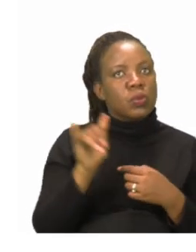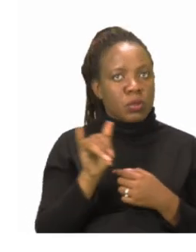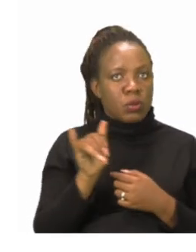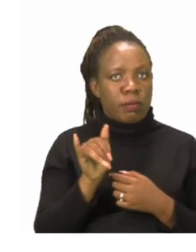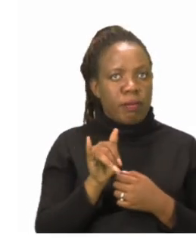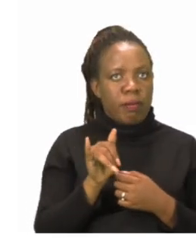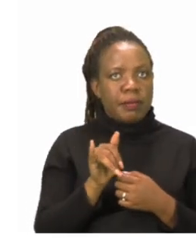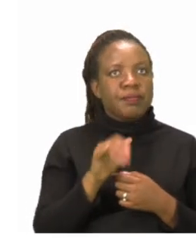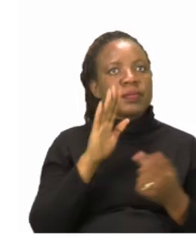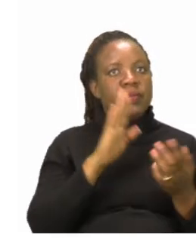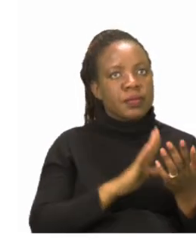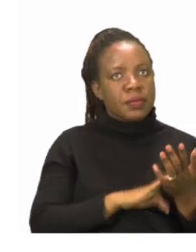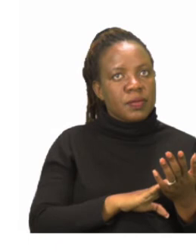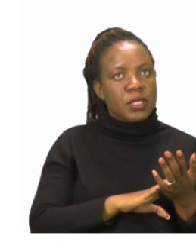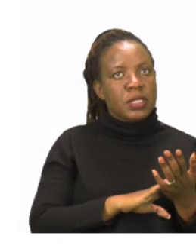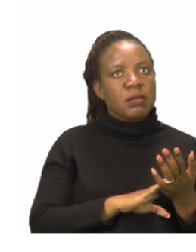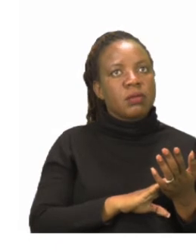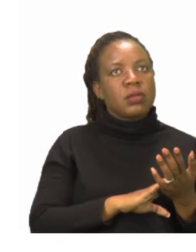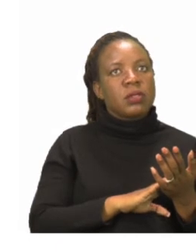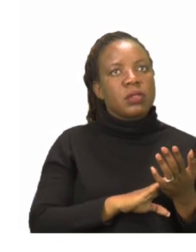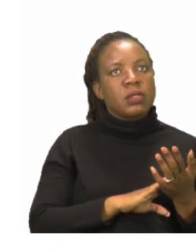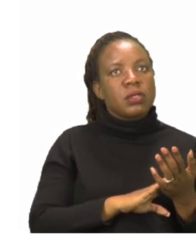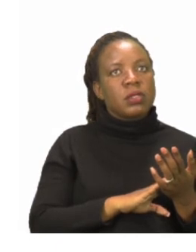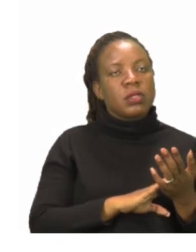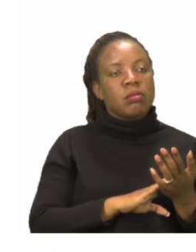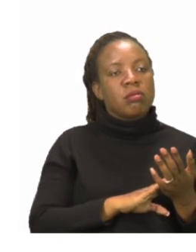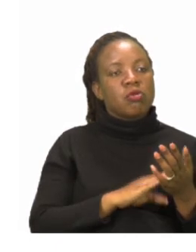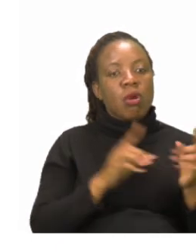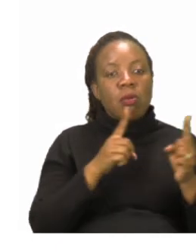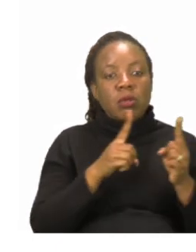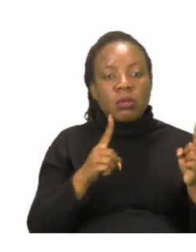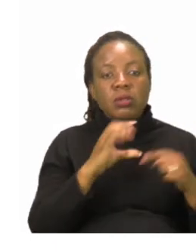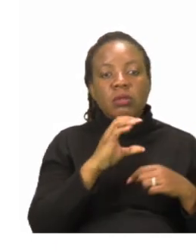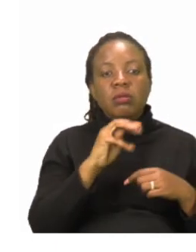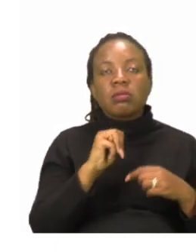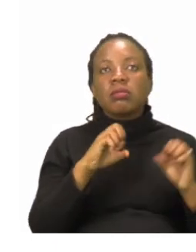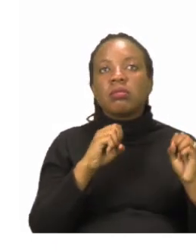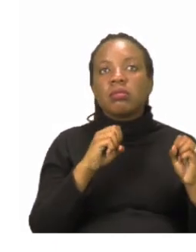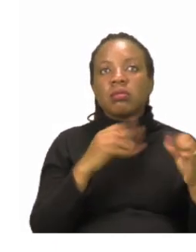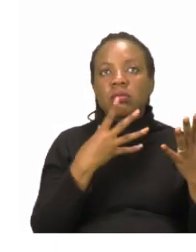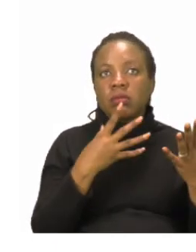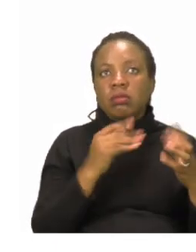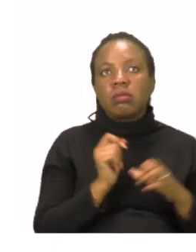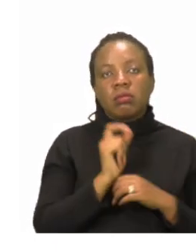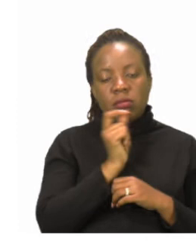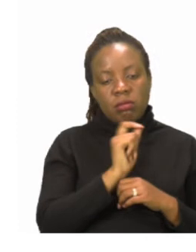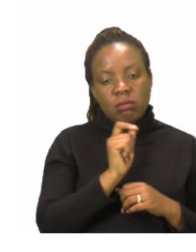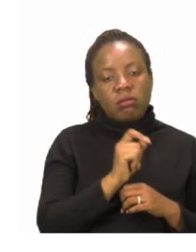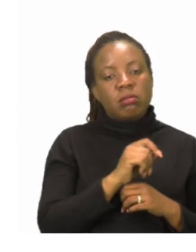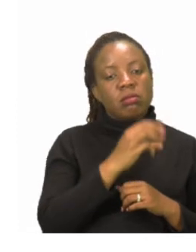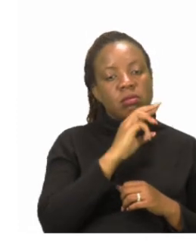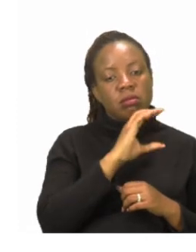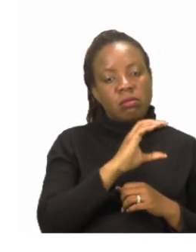And you have to then write in how long it is. So you have to write in the amount of